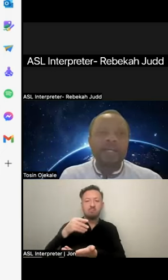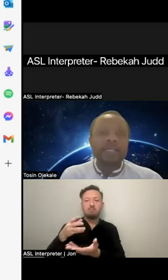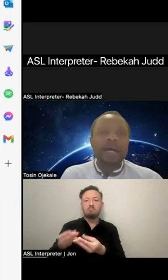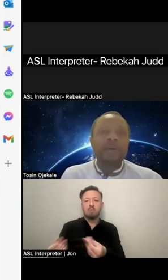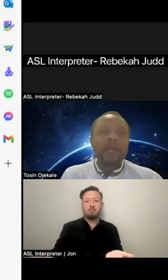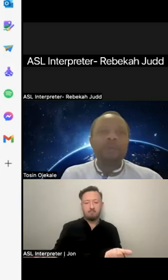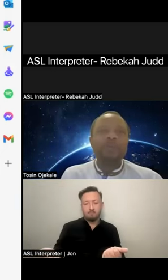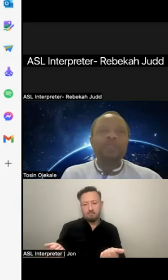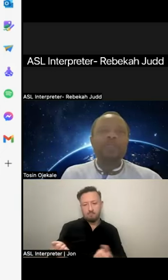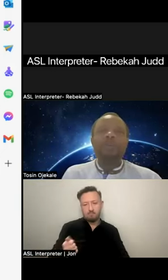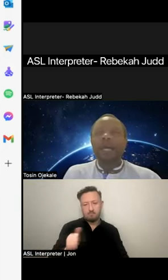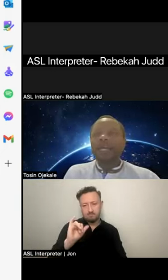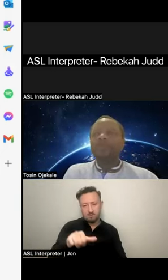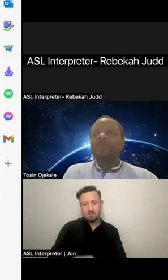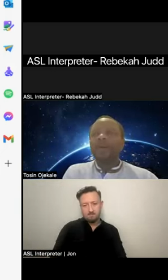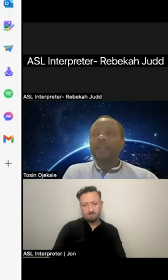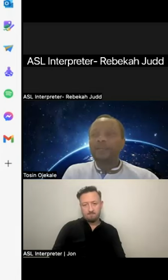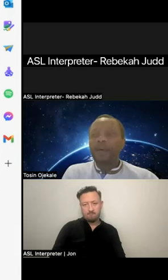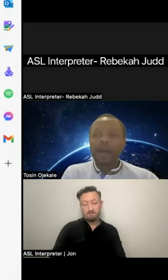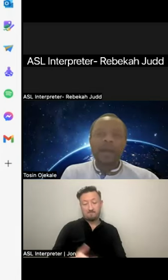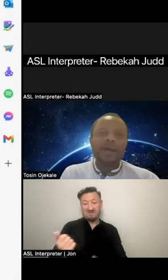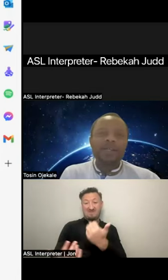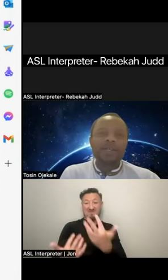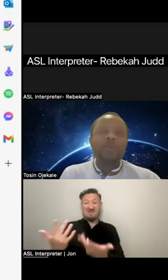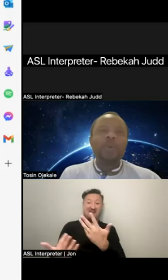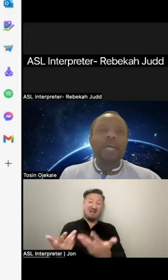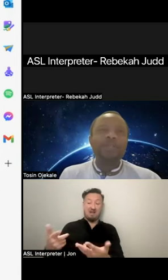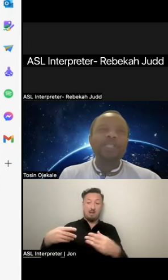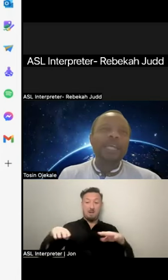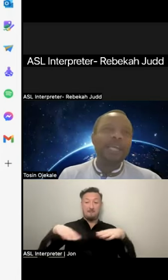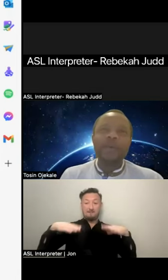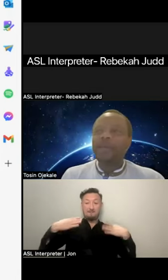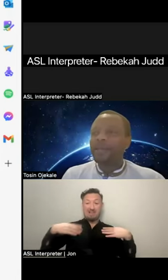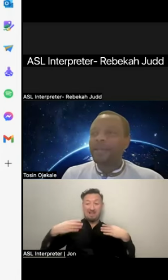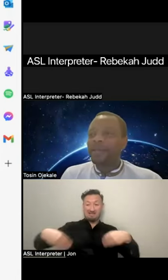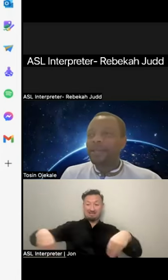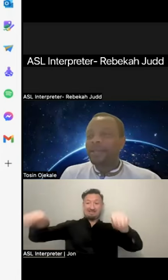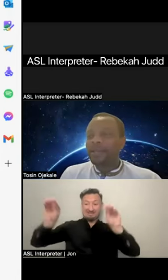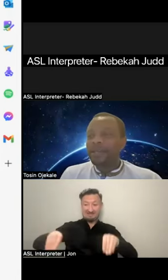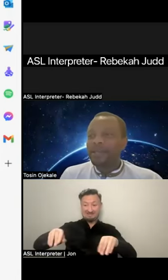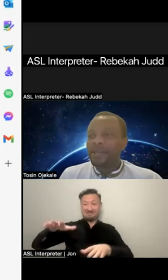fire. Now, when you put a blanket over the fire, so what are you taking away?